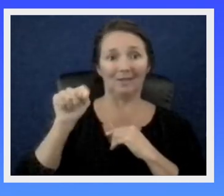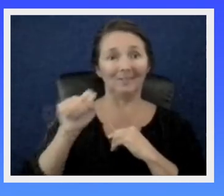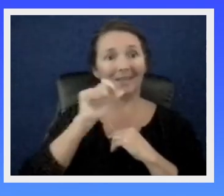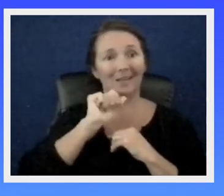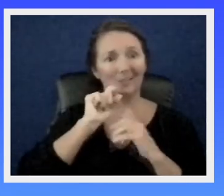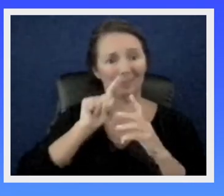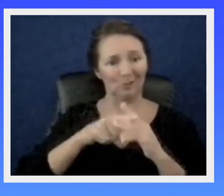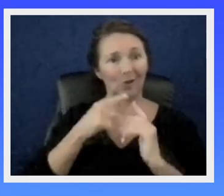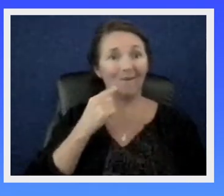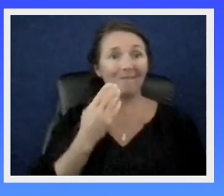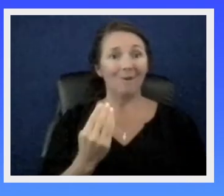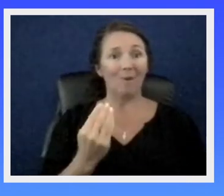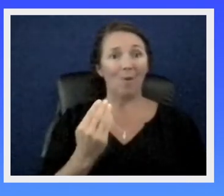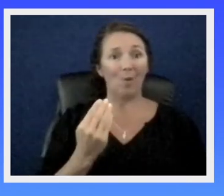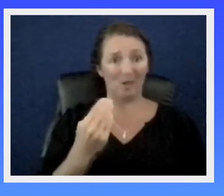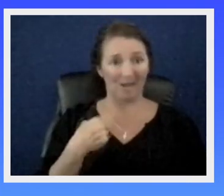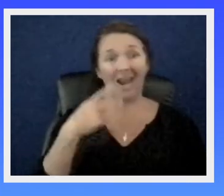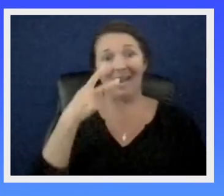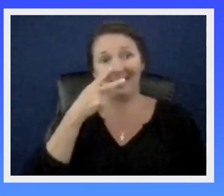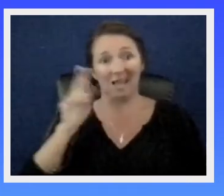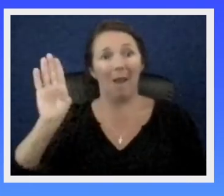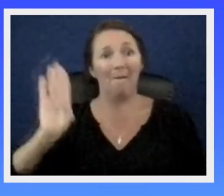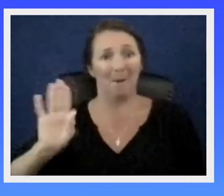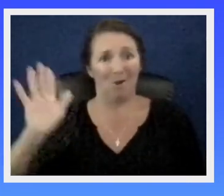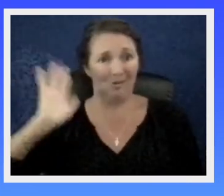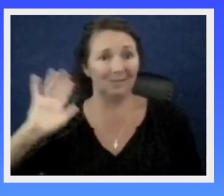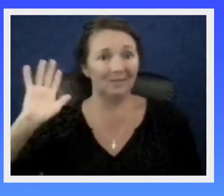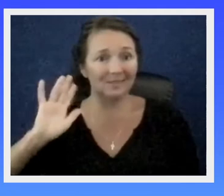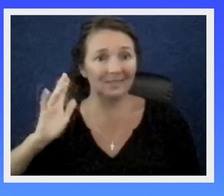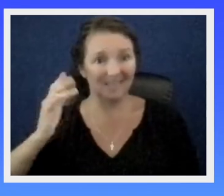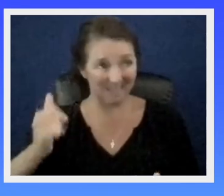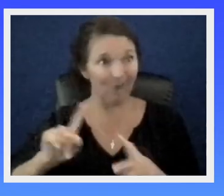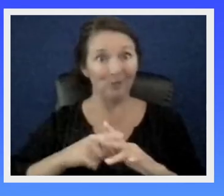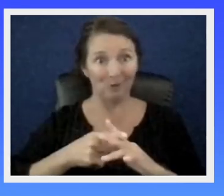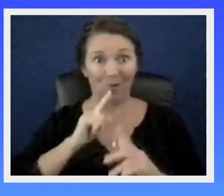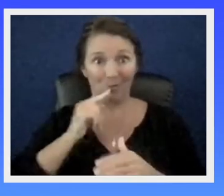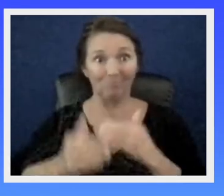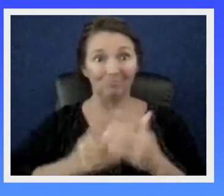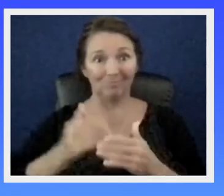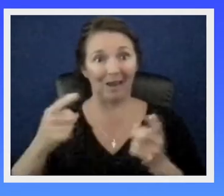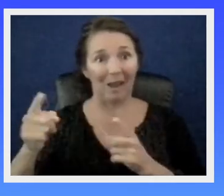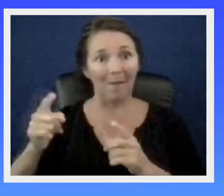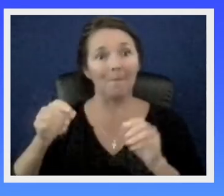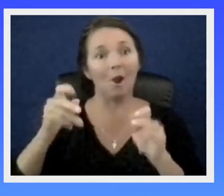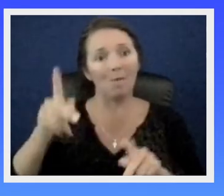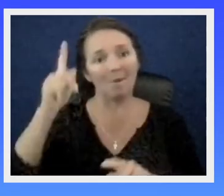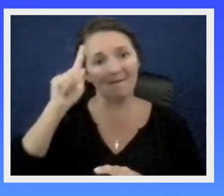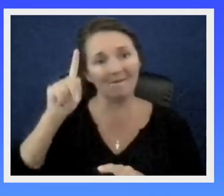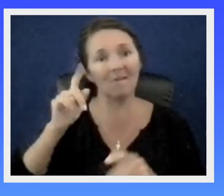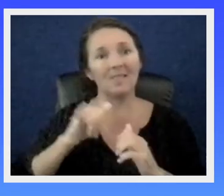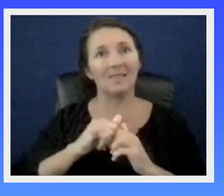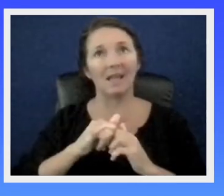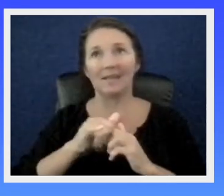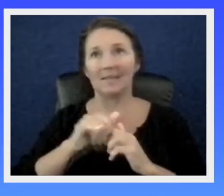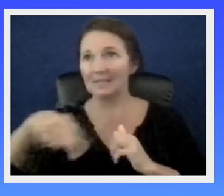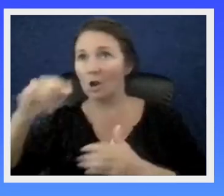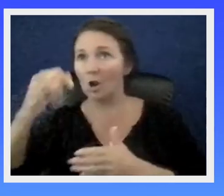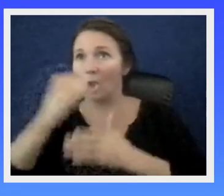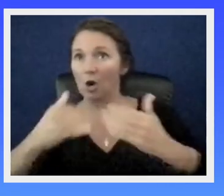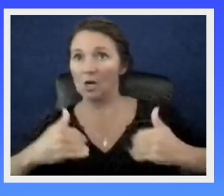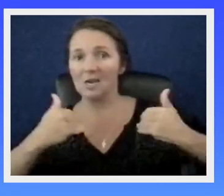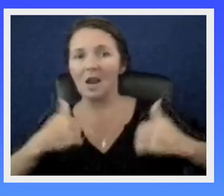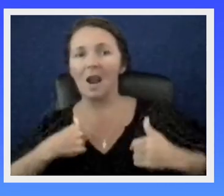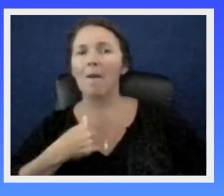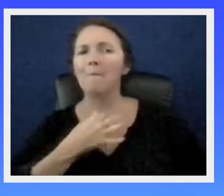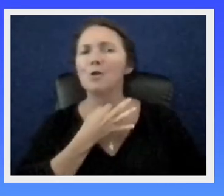14. So I've seen Boston do it. It is something that's happening. The opportunities for artists that are younger is occurring. So I'm just curious, you